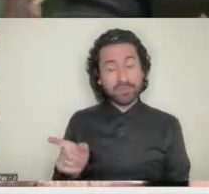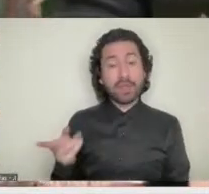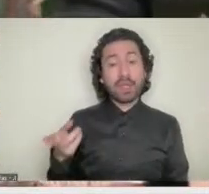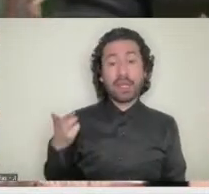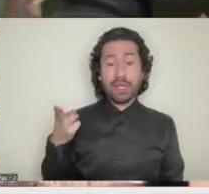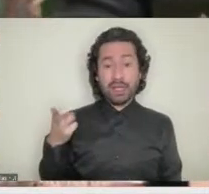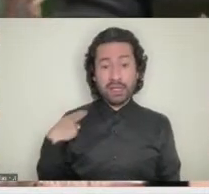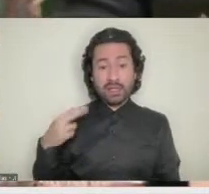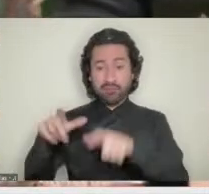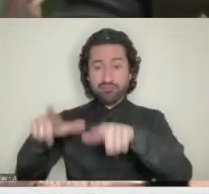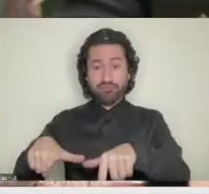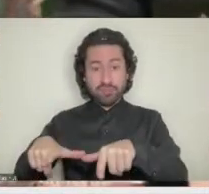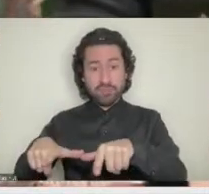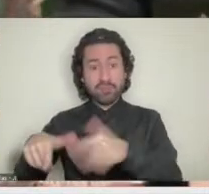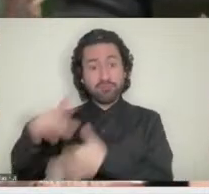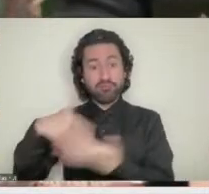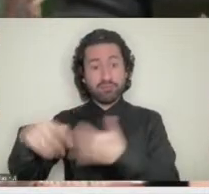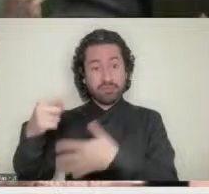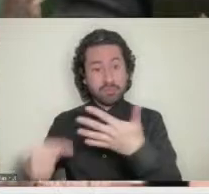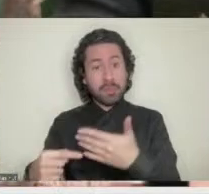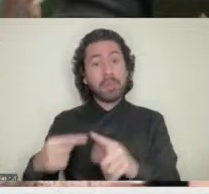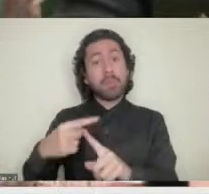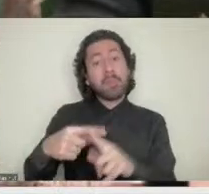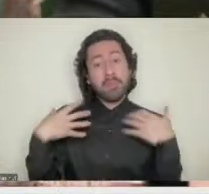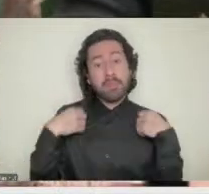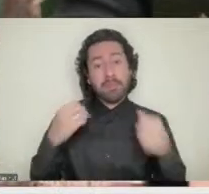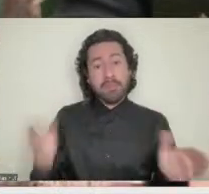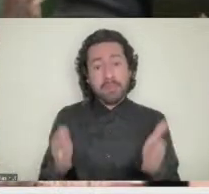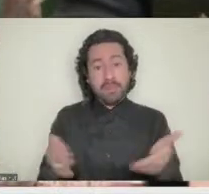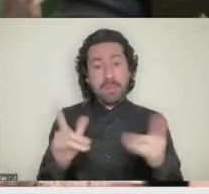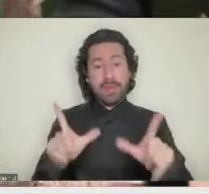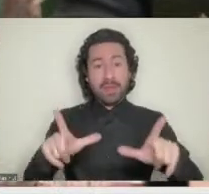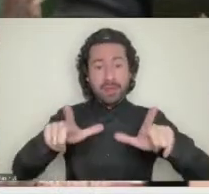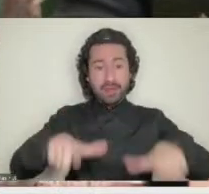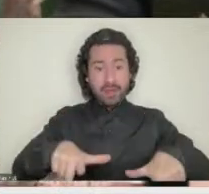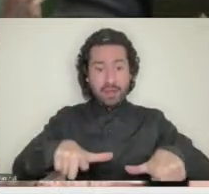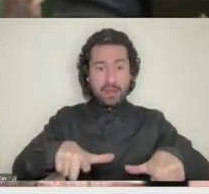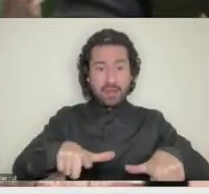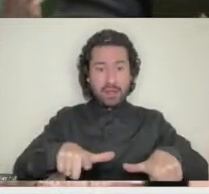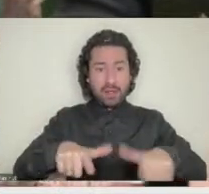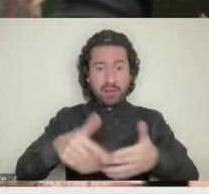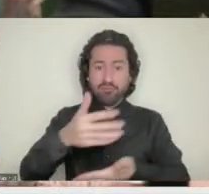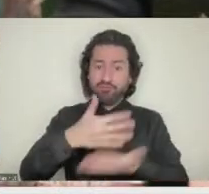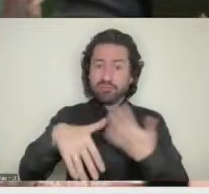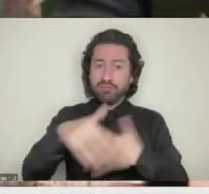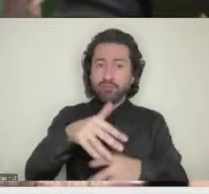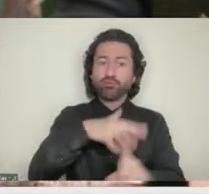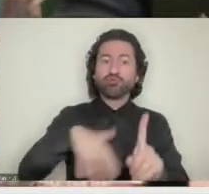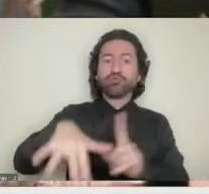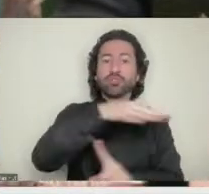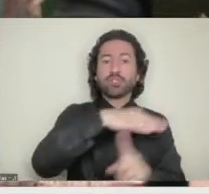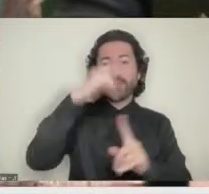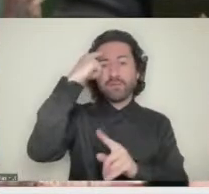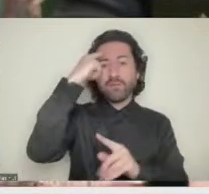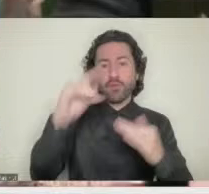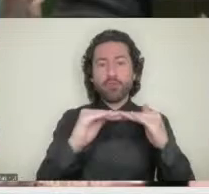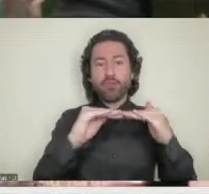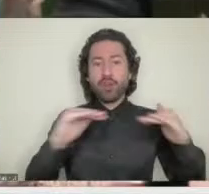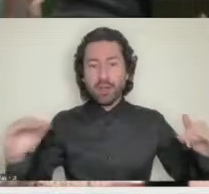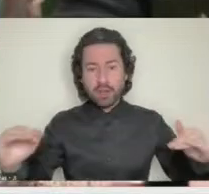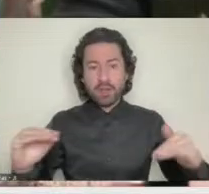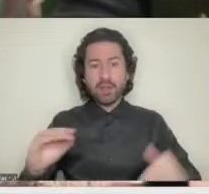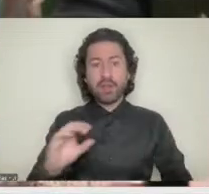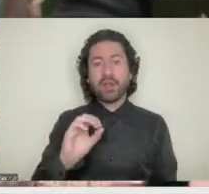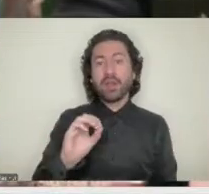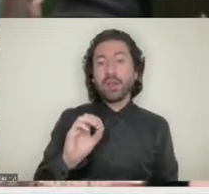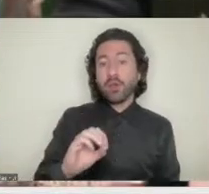the head of the unit of social determinants and promotion of health in the social